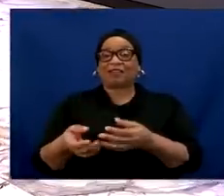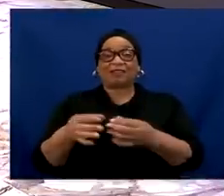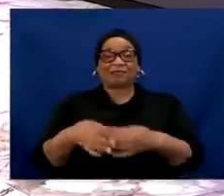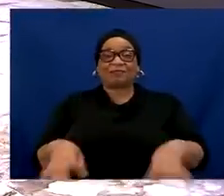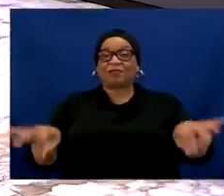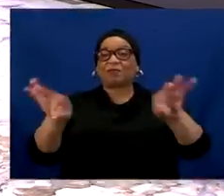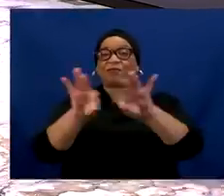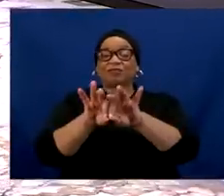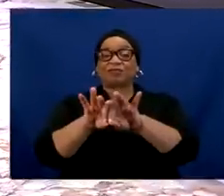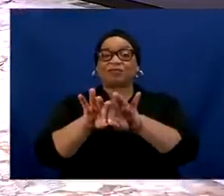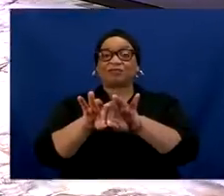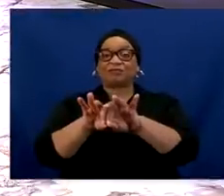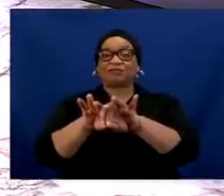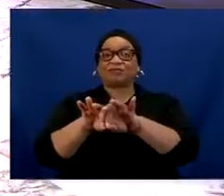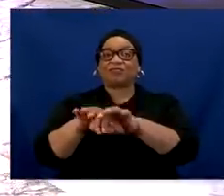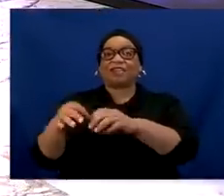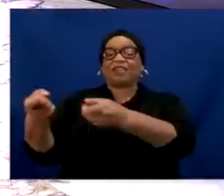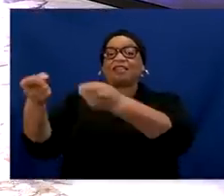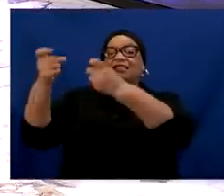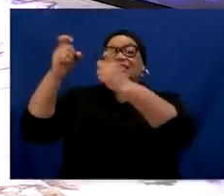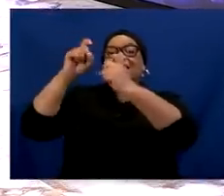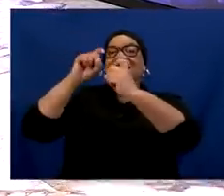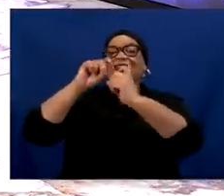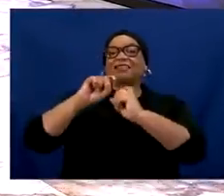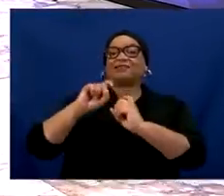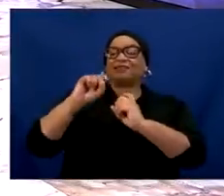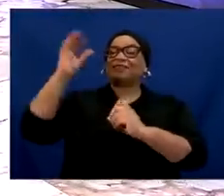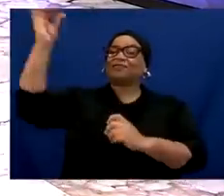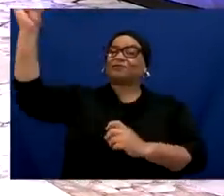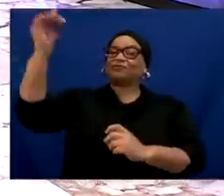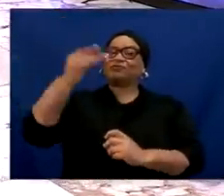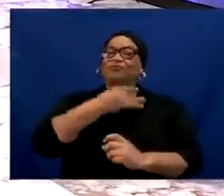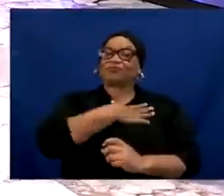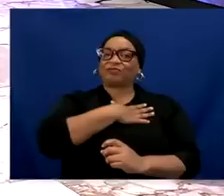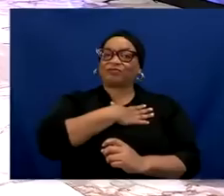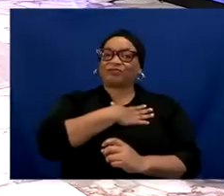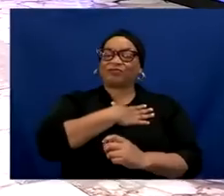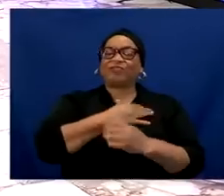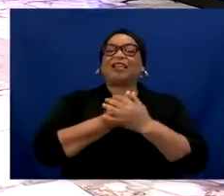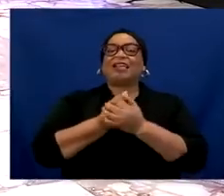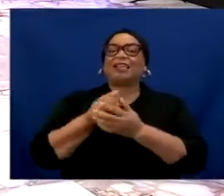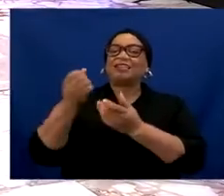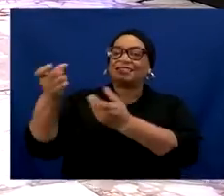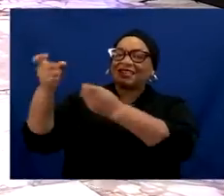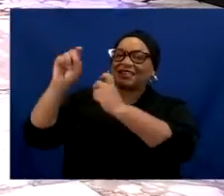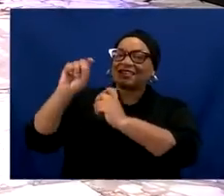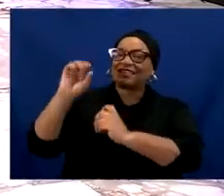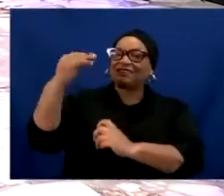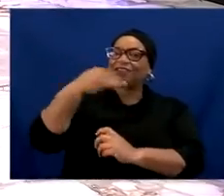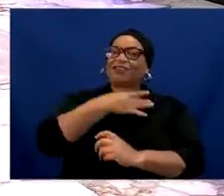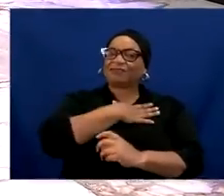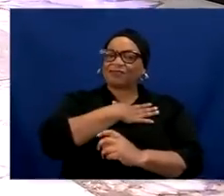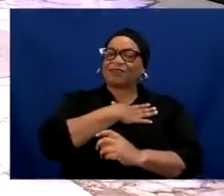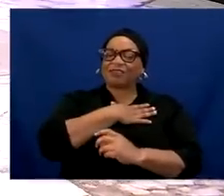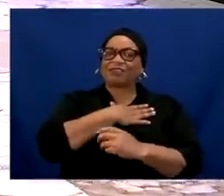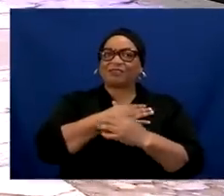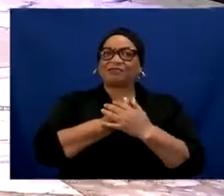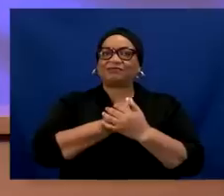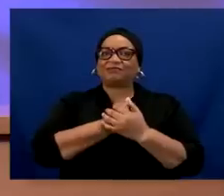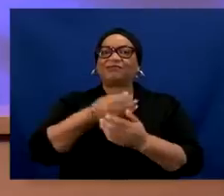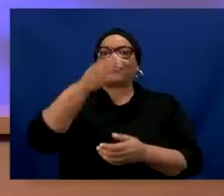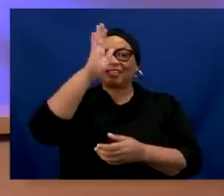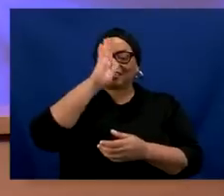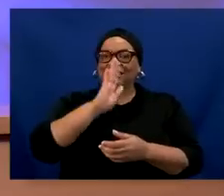the bestowal of grace. That's what that word charismatuzo. It means the bestowal of grace, that